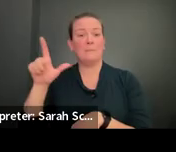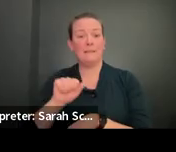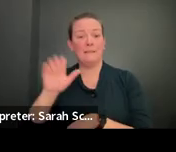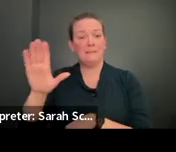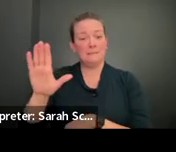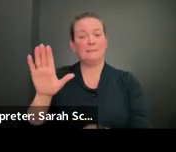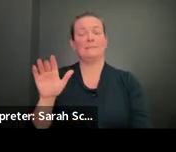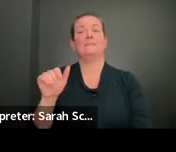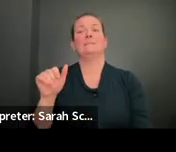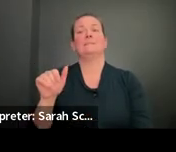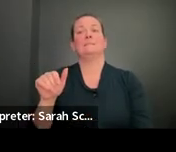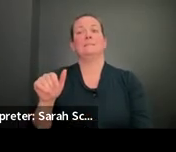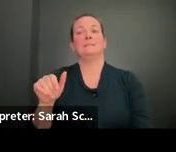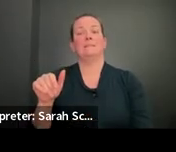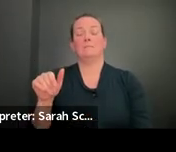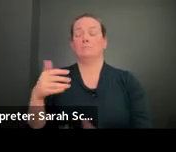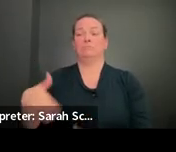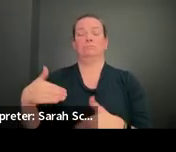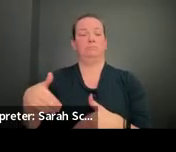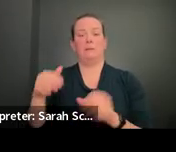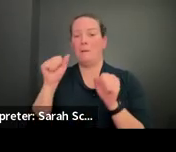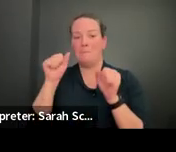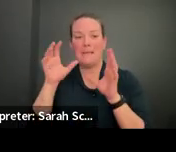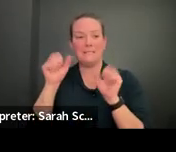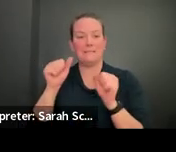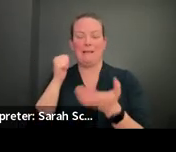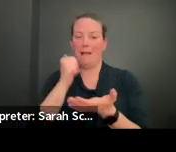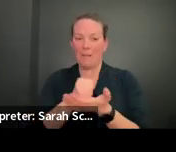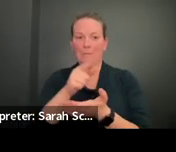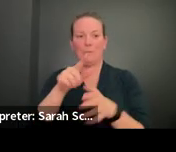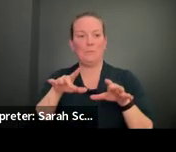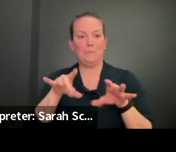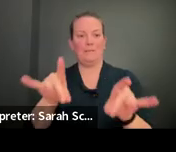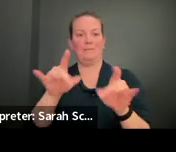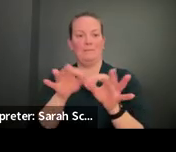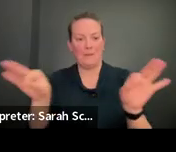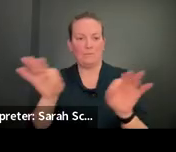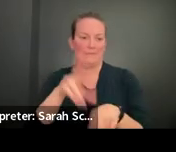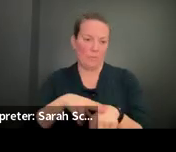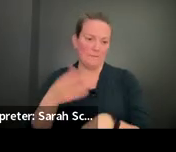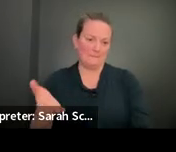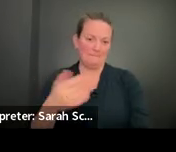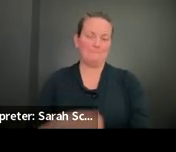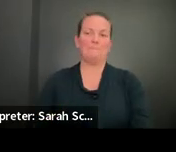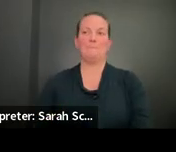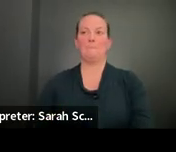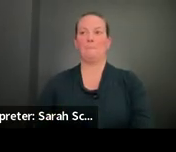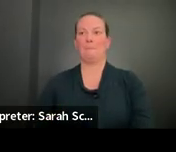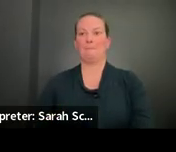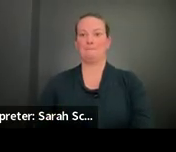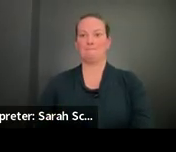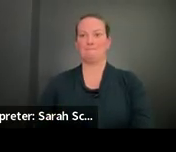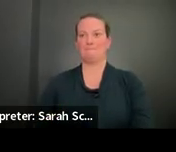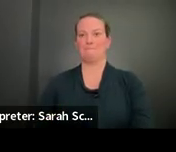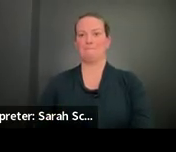Sign Language, and that is marvelous for your language acquisition, of course. It's also very interesting for those of you